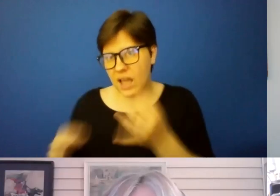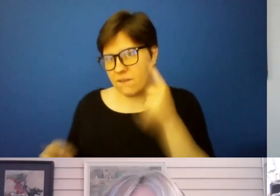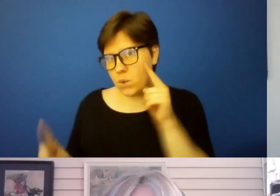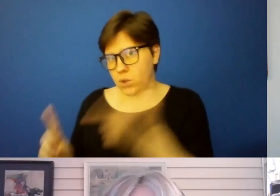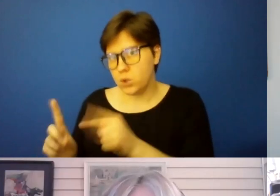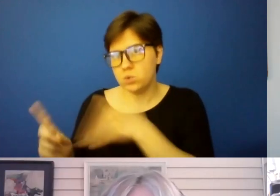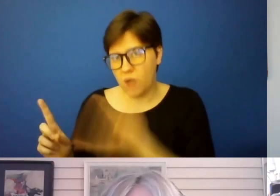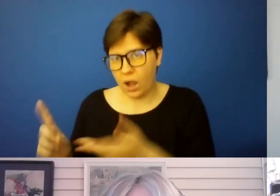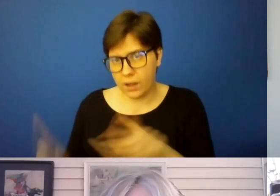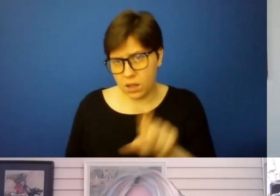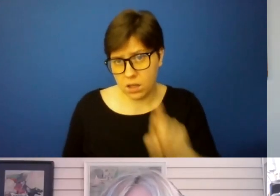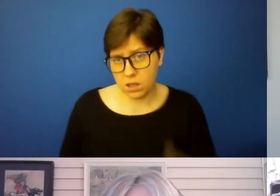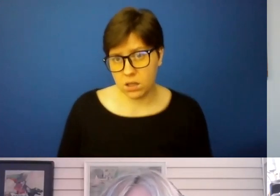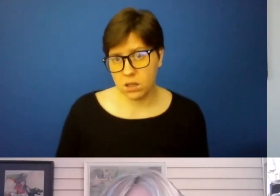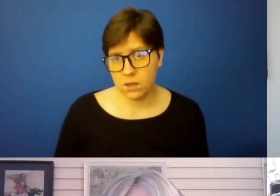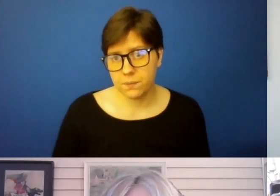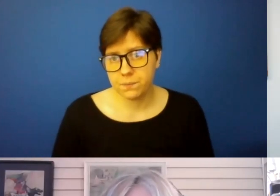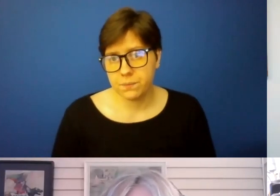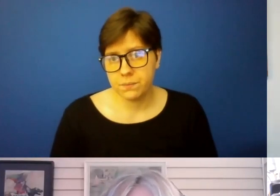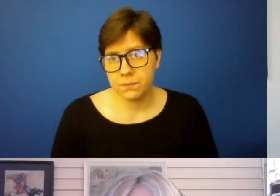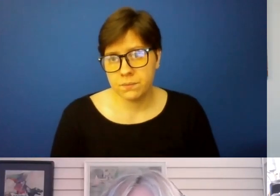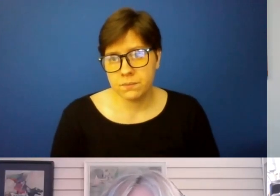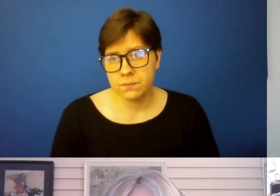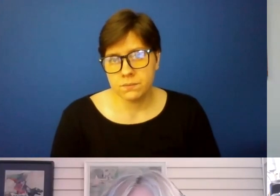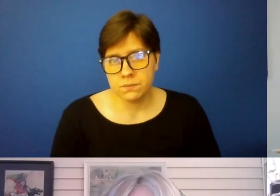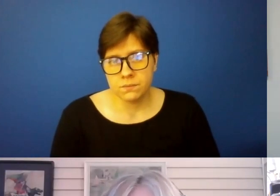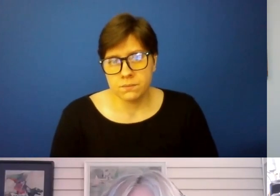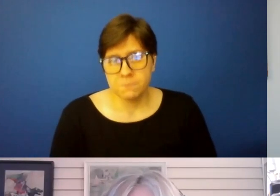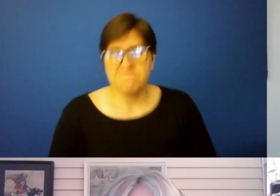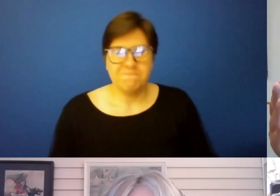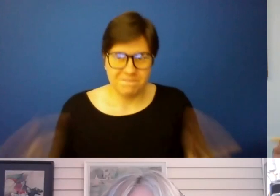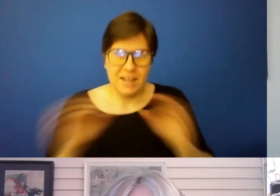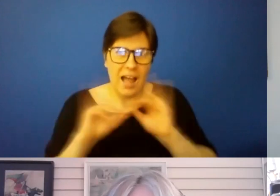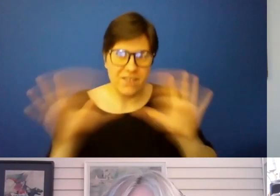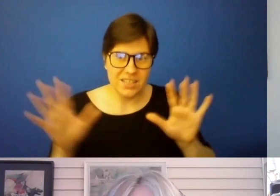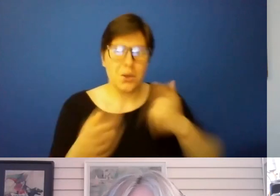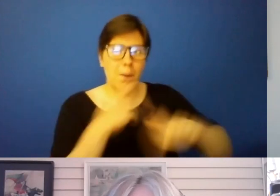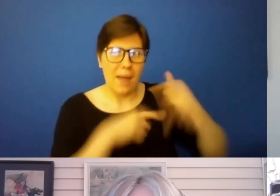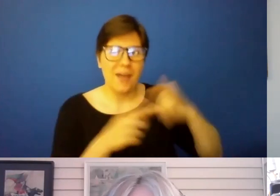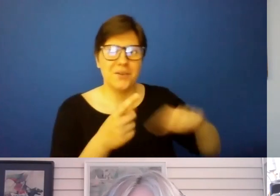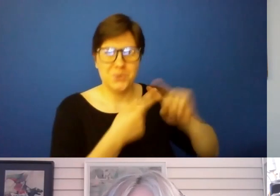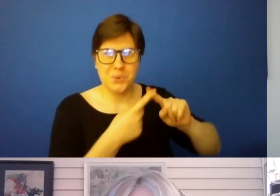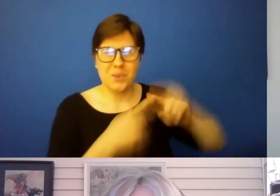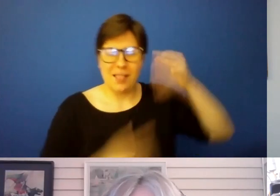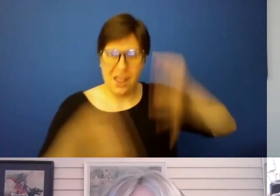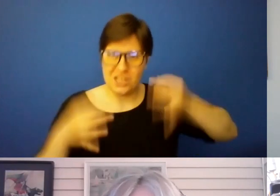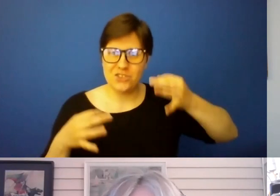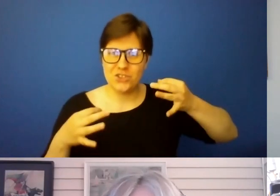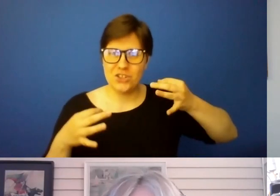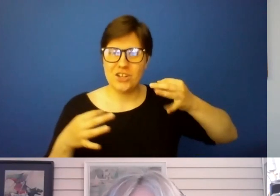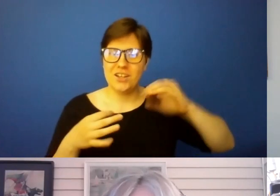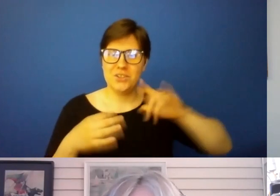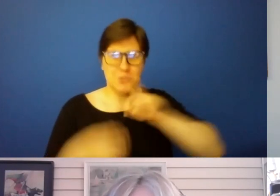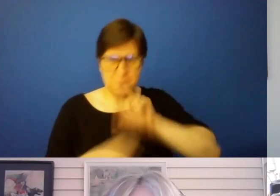Well, so the most obvious thing is you'd have to go back to the legislature to actually, enact that law, right? So it's